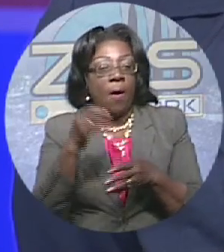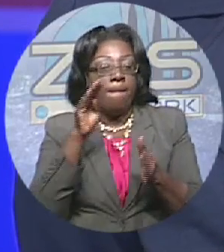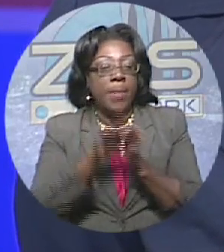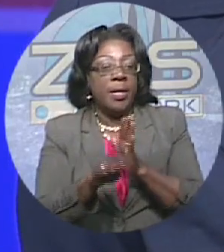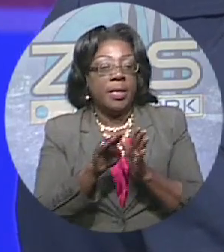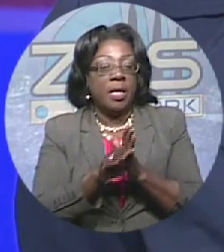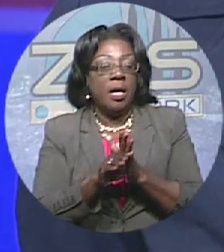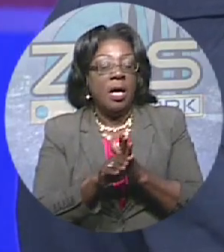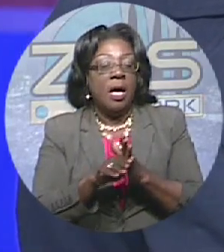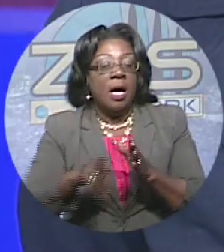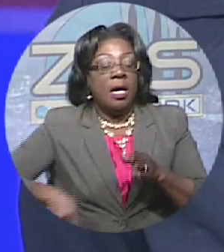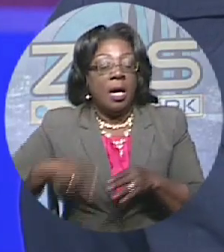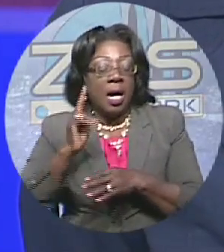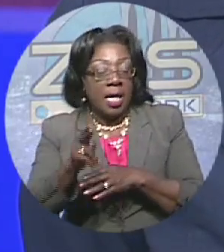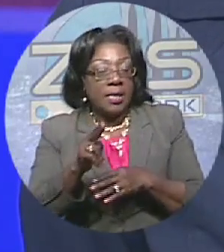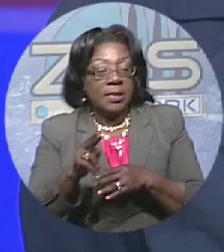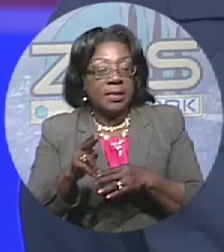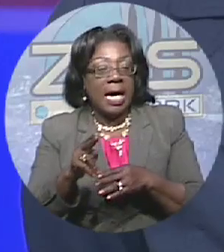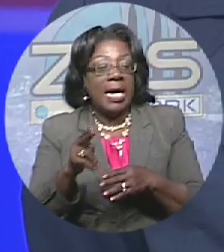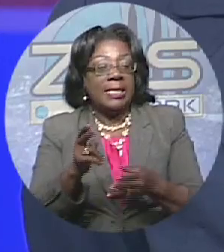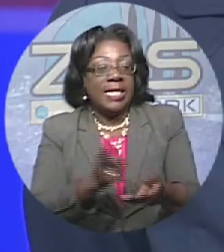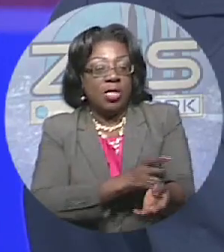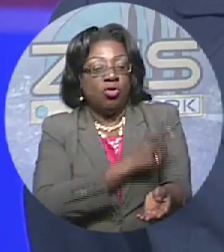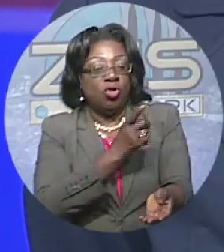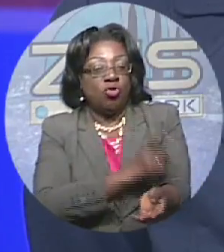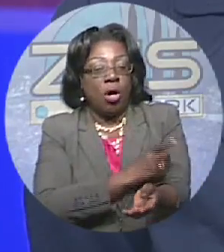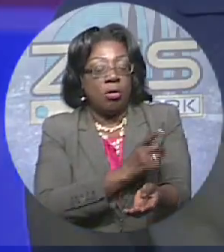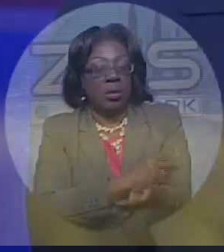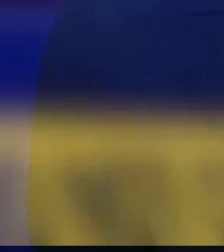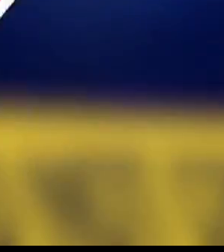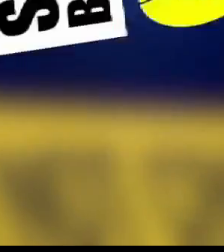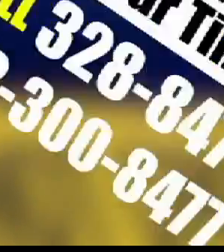drugs. Investigations into all of these matters continue.